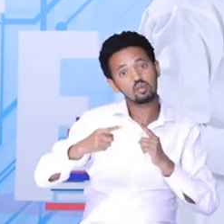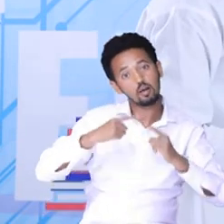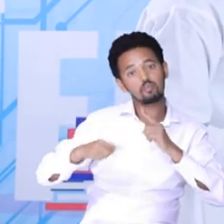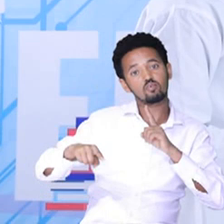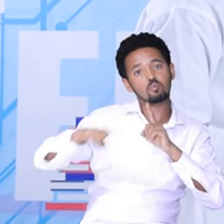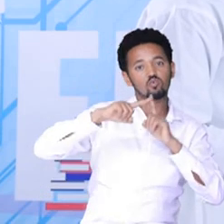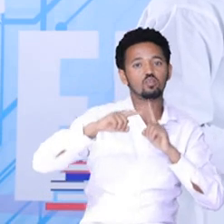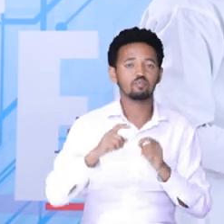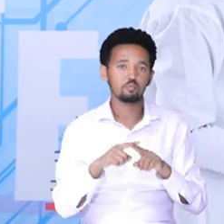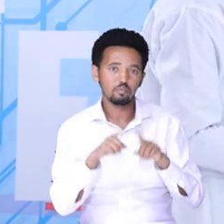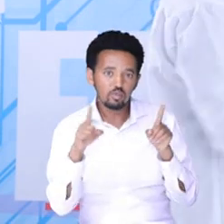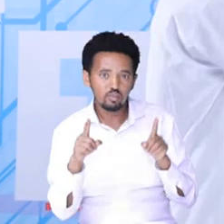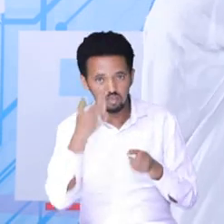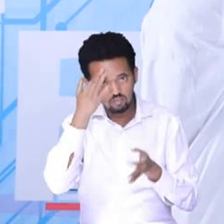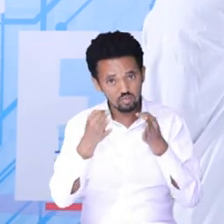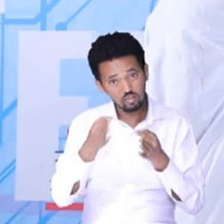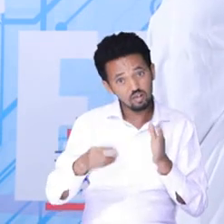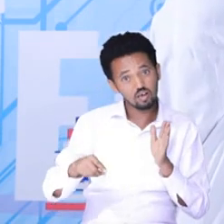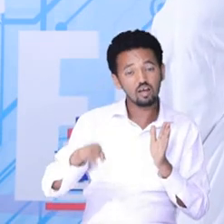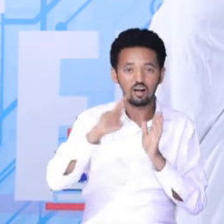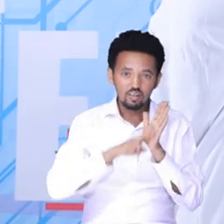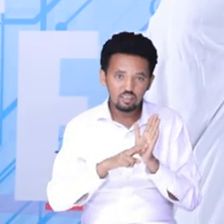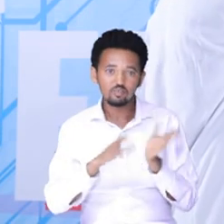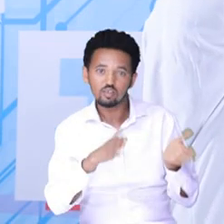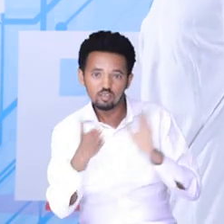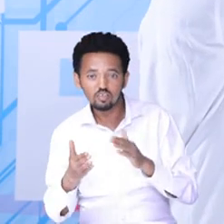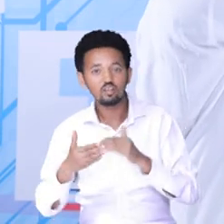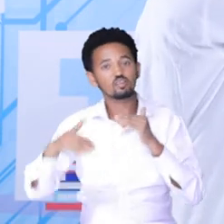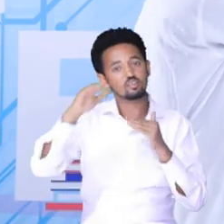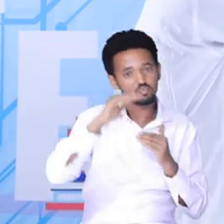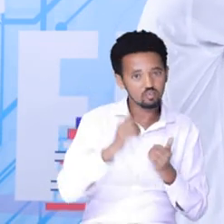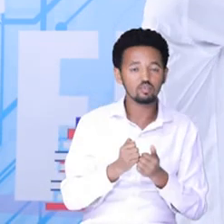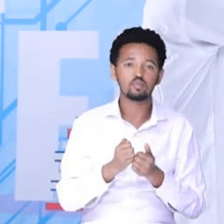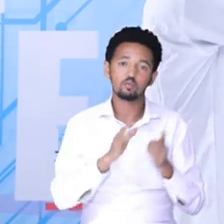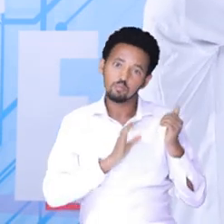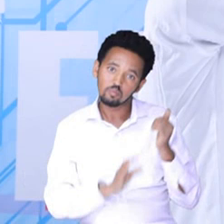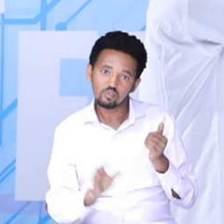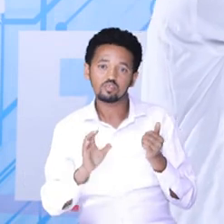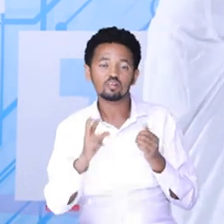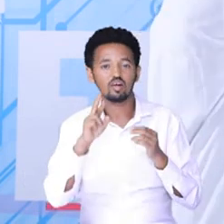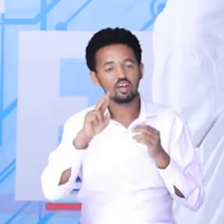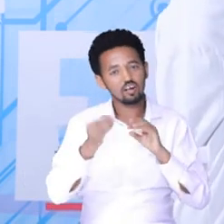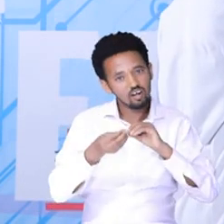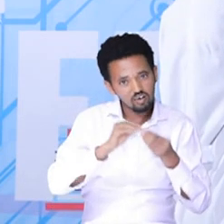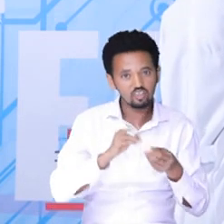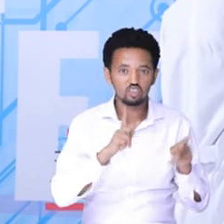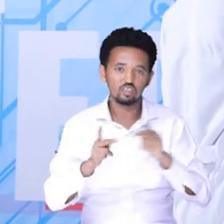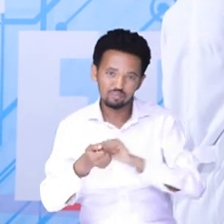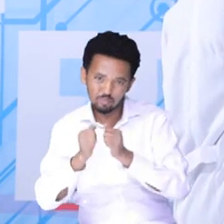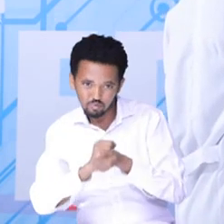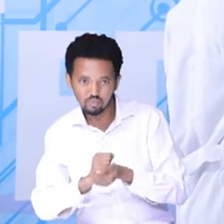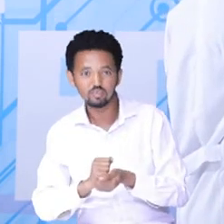positive. But if the result of death rate is greater than the result of birth rate, the change